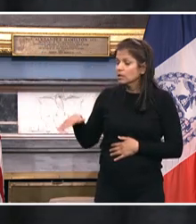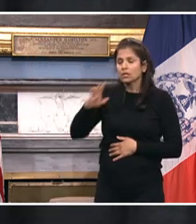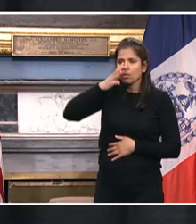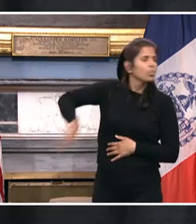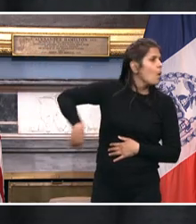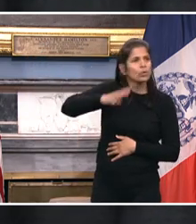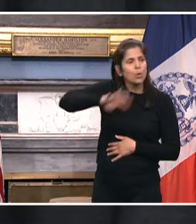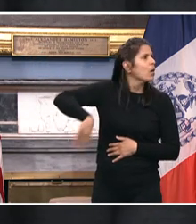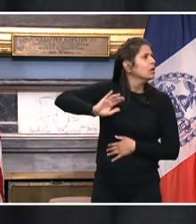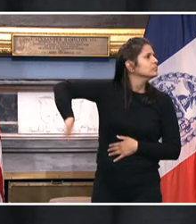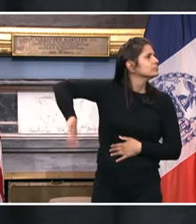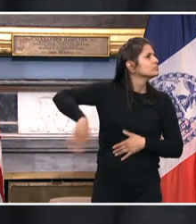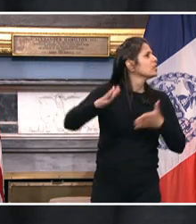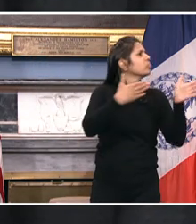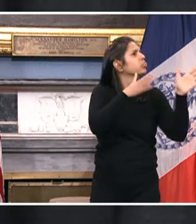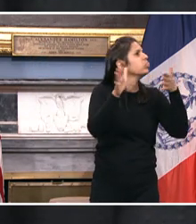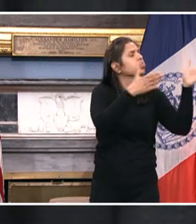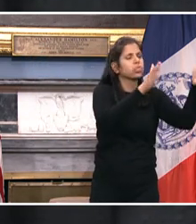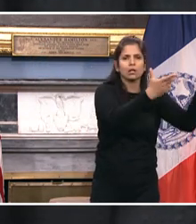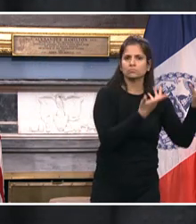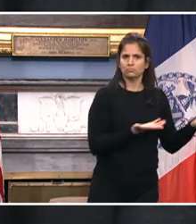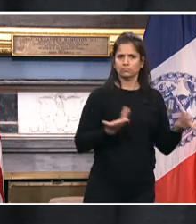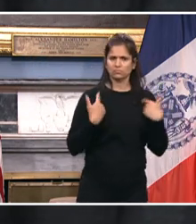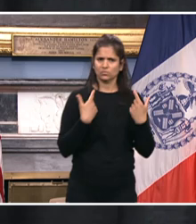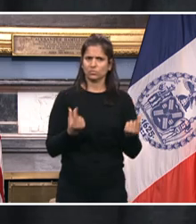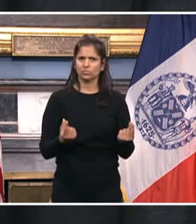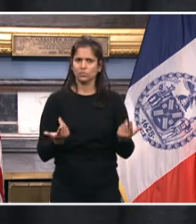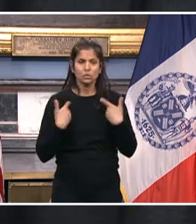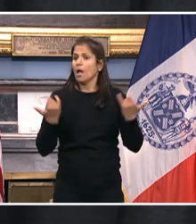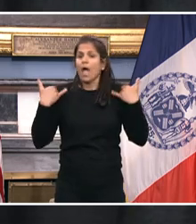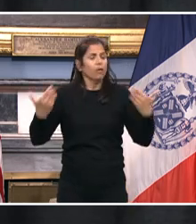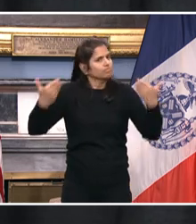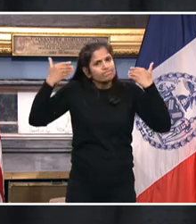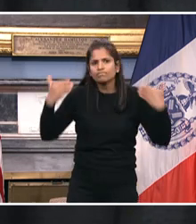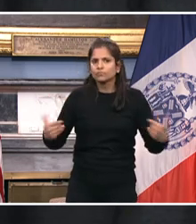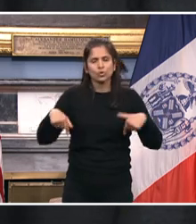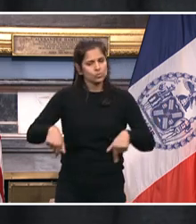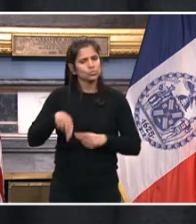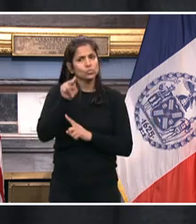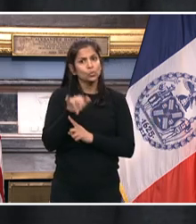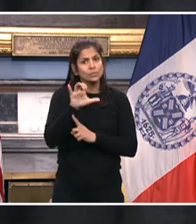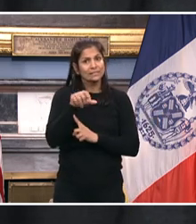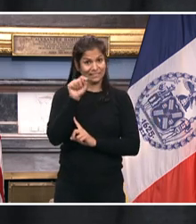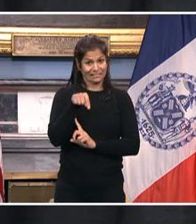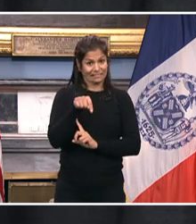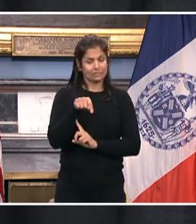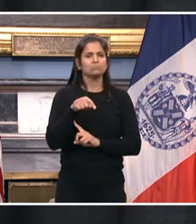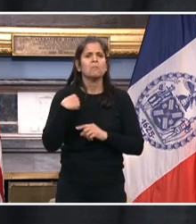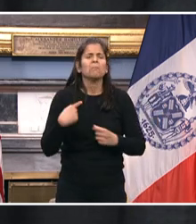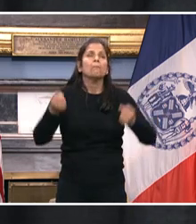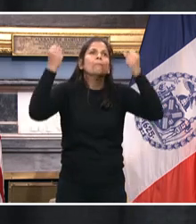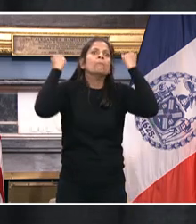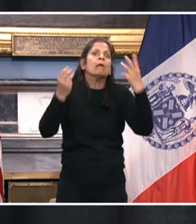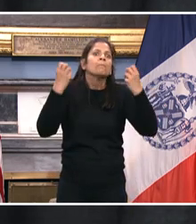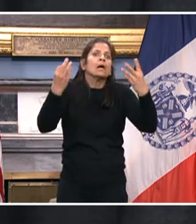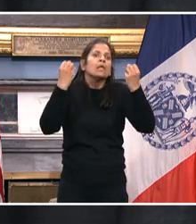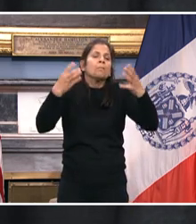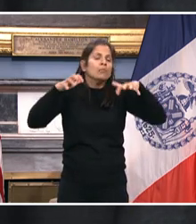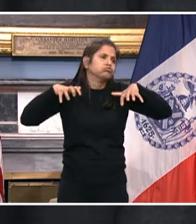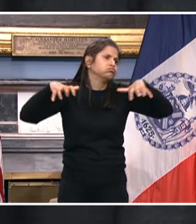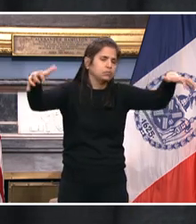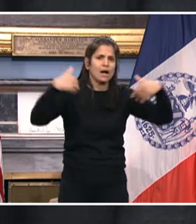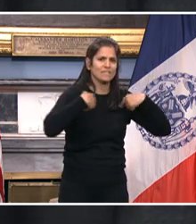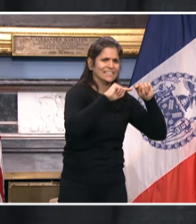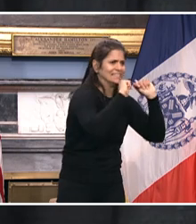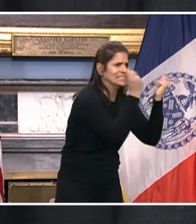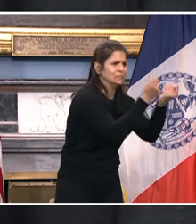Health Organization, CDC, and many others, that composited a lot of different sources, and I'll have my colleagues follow up with you